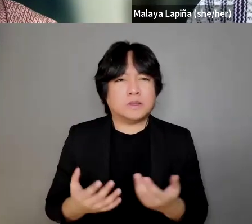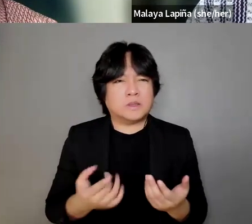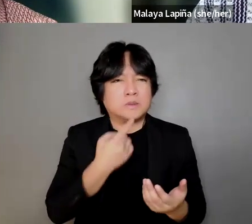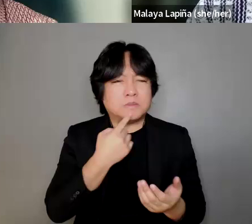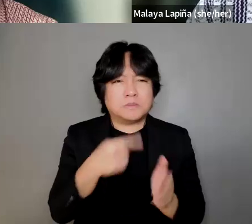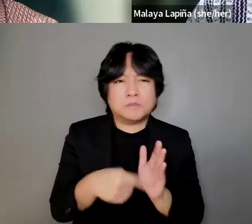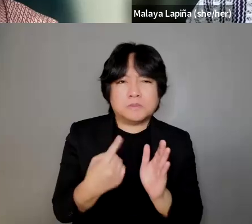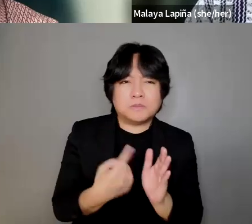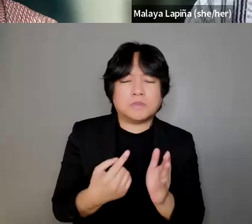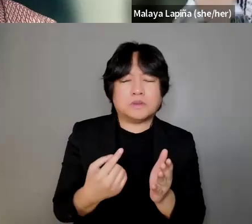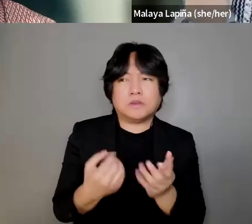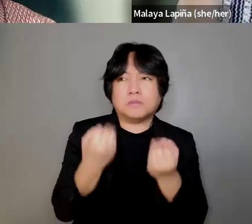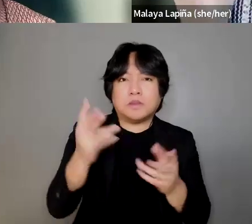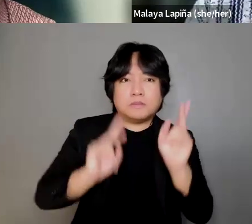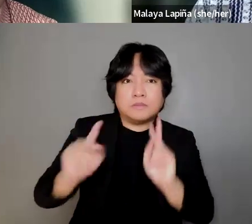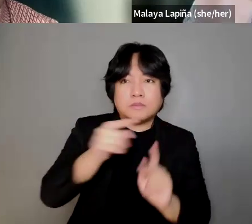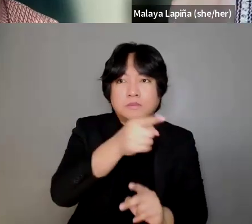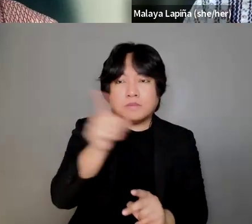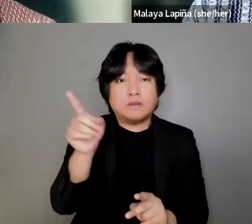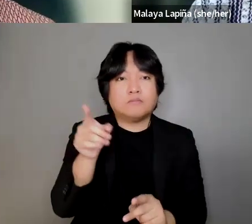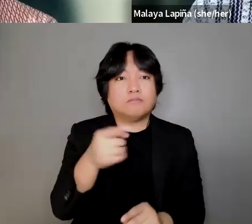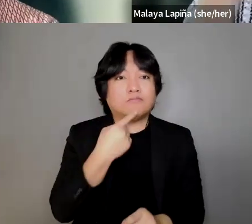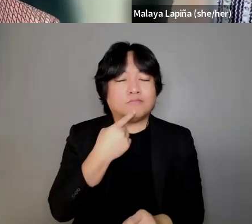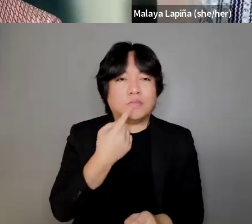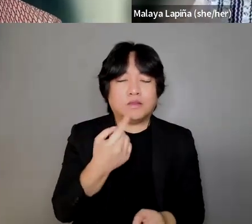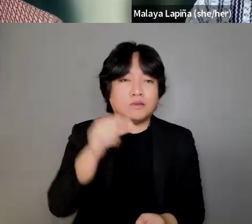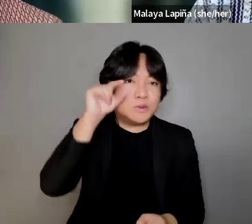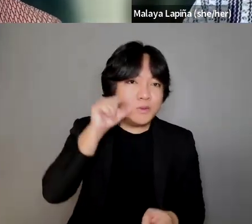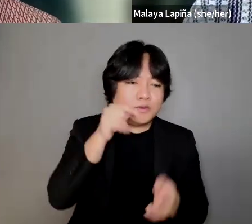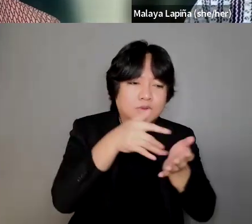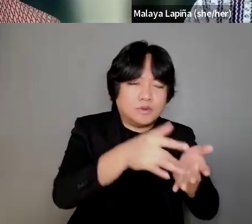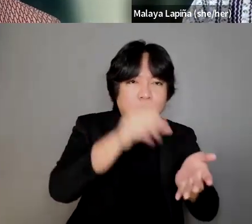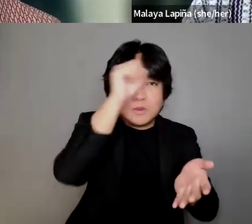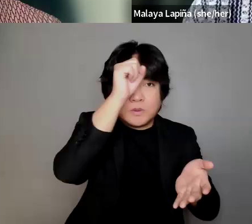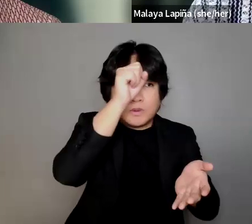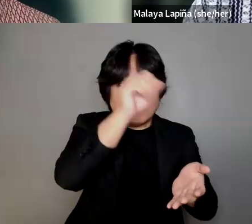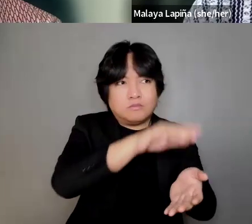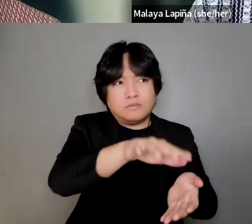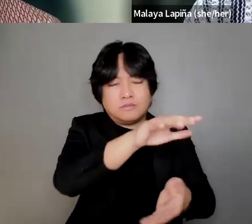mga taong nag-claim no, na they are gender studies scholar. They're using gender as a lens. But